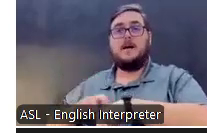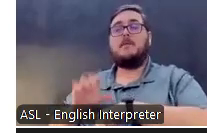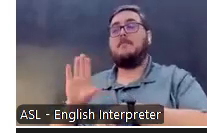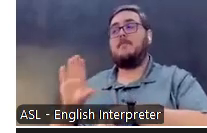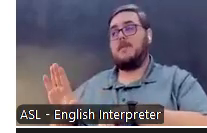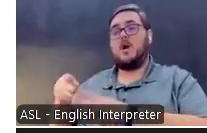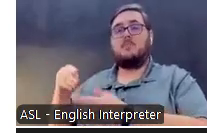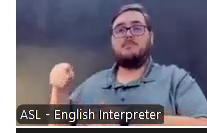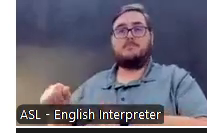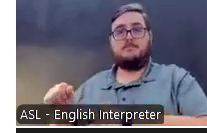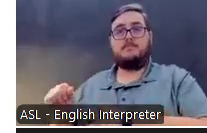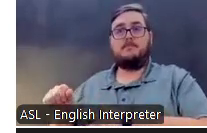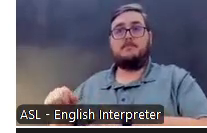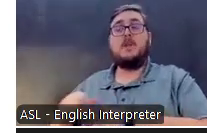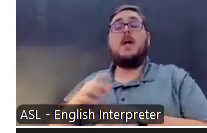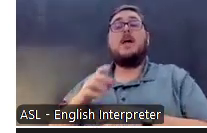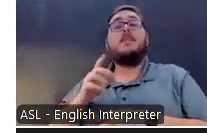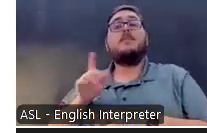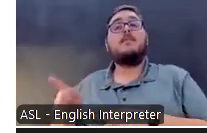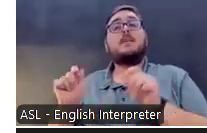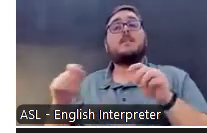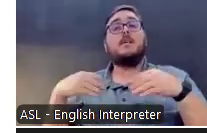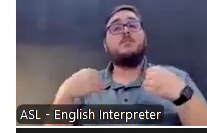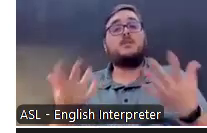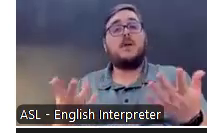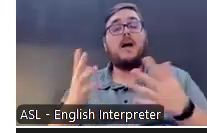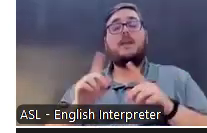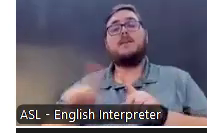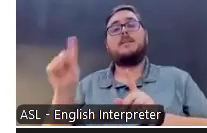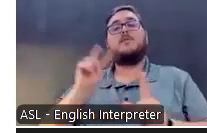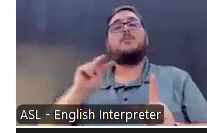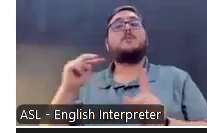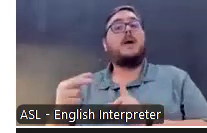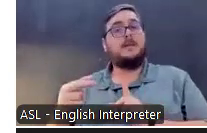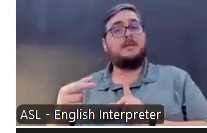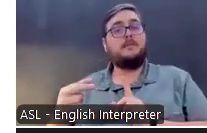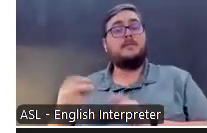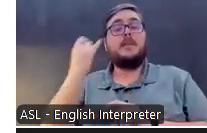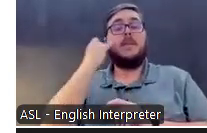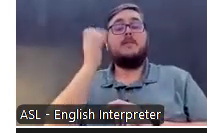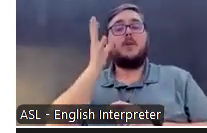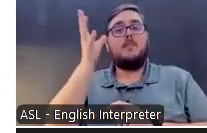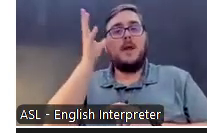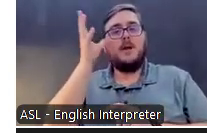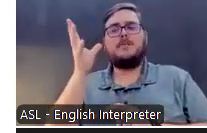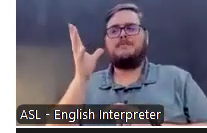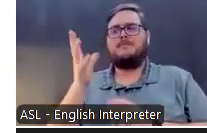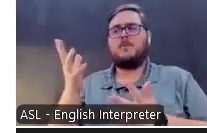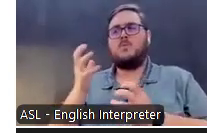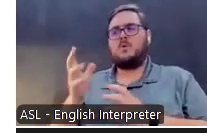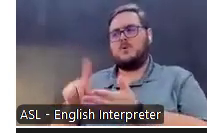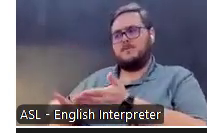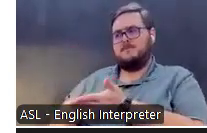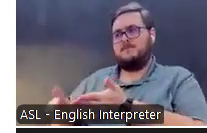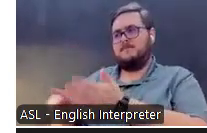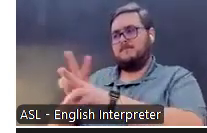provide a parent with an outside perspective if there are questions or concerns that the parent wants to look into privately. If